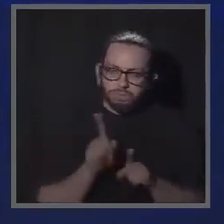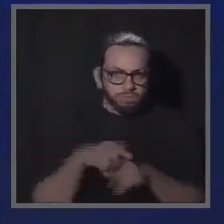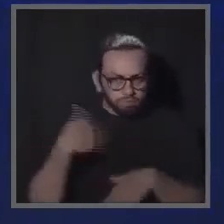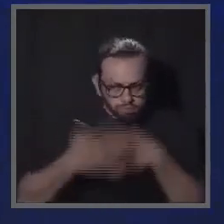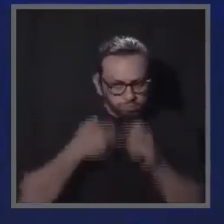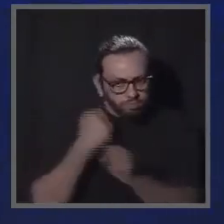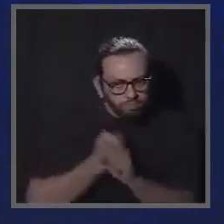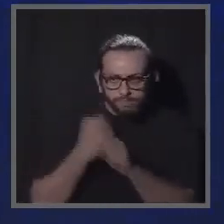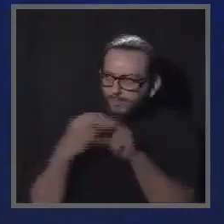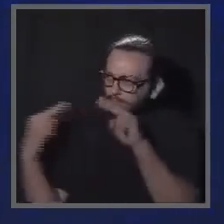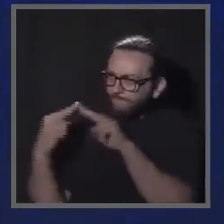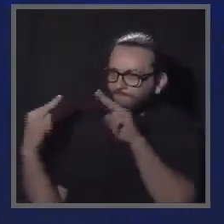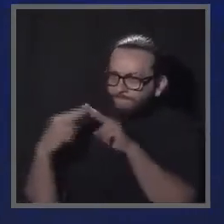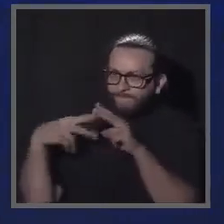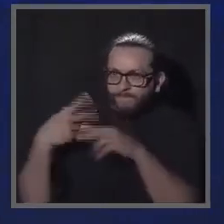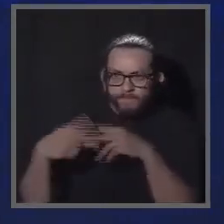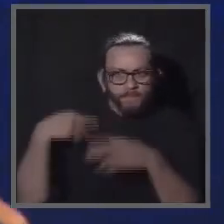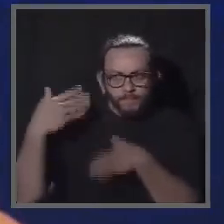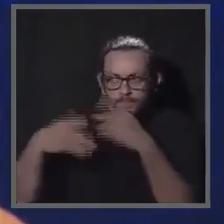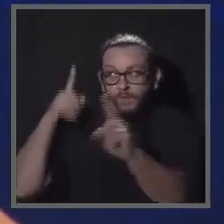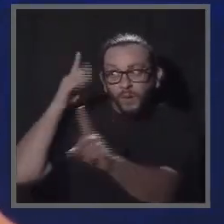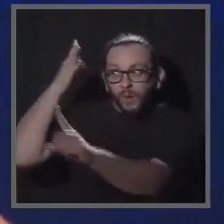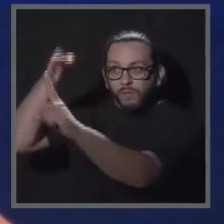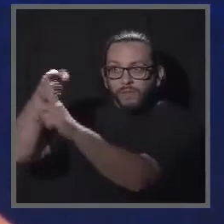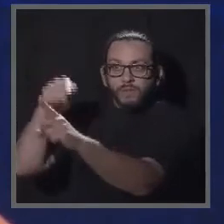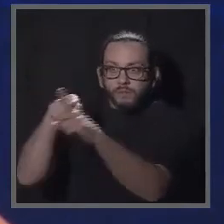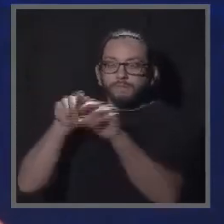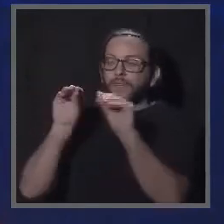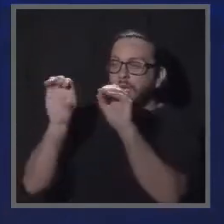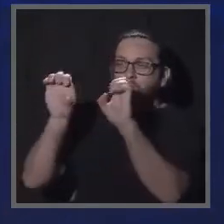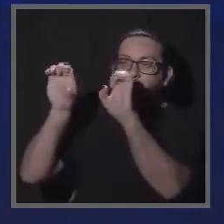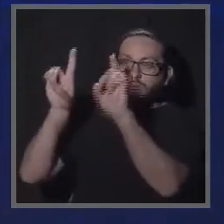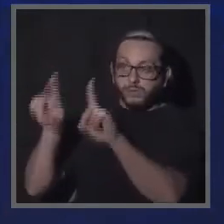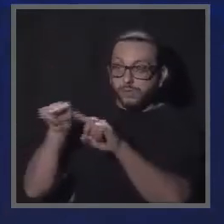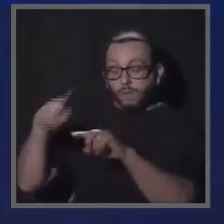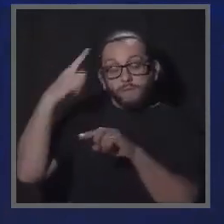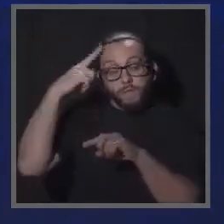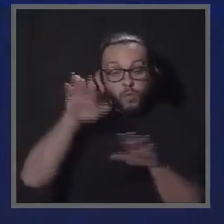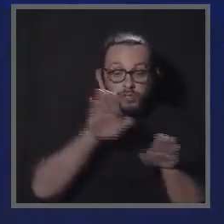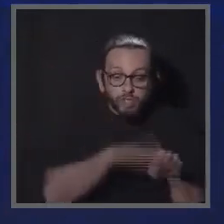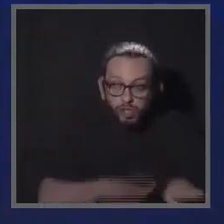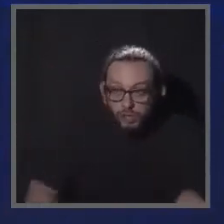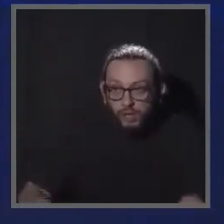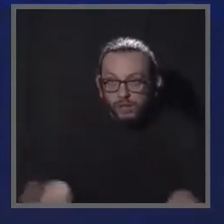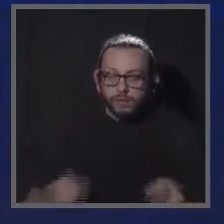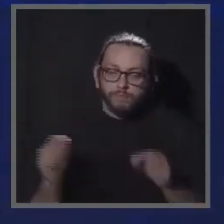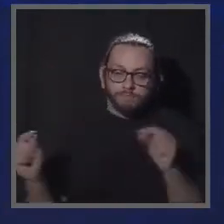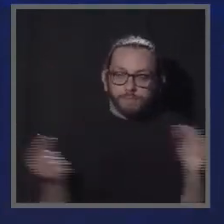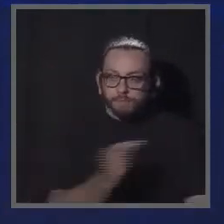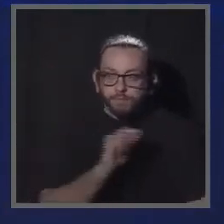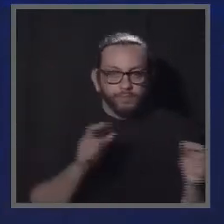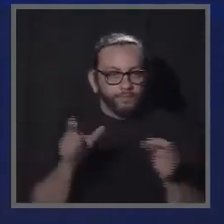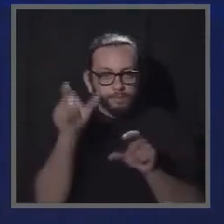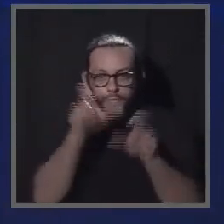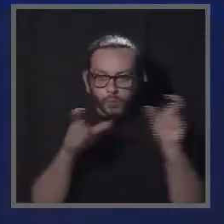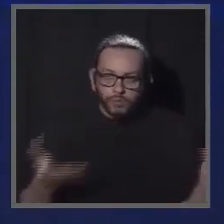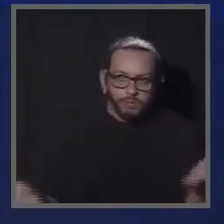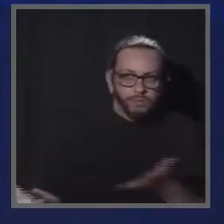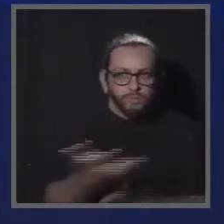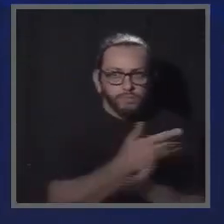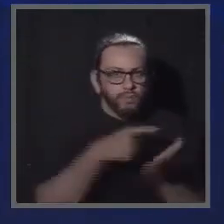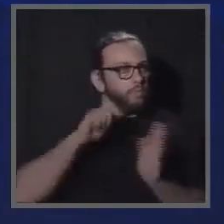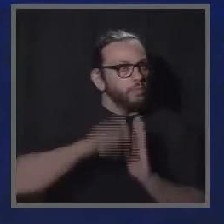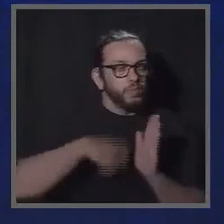meet very often to discuss the education of their children. So what started as an art project went well beyond an